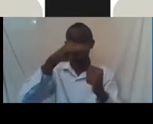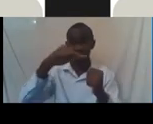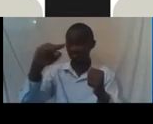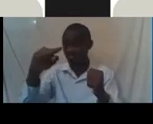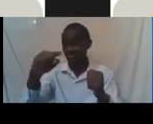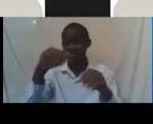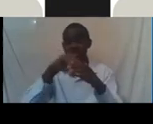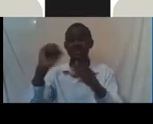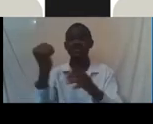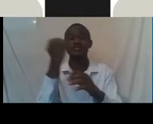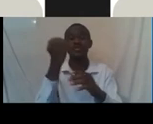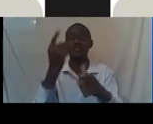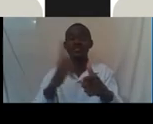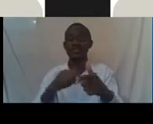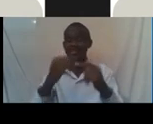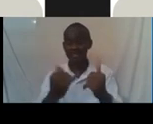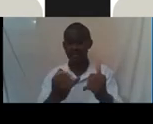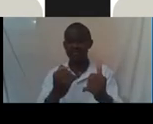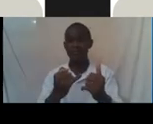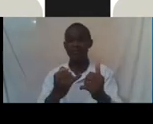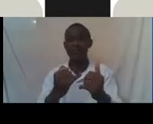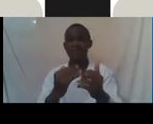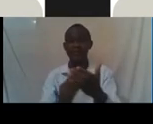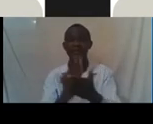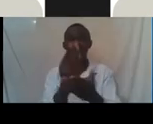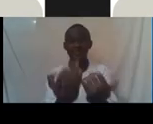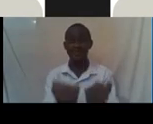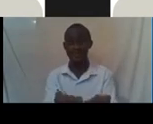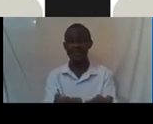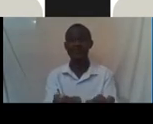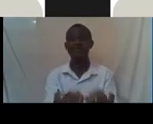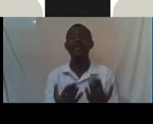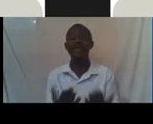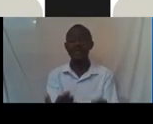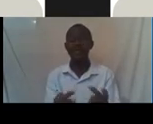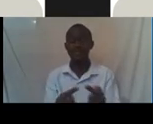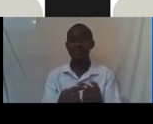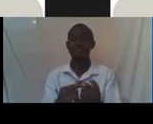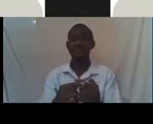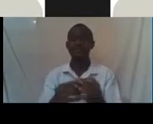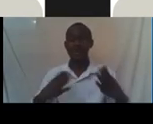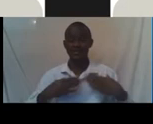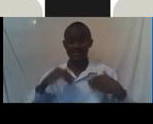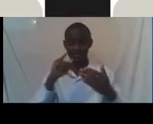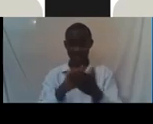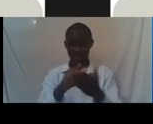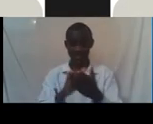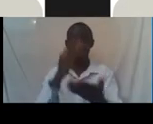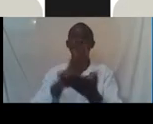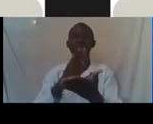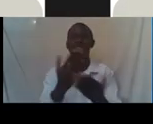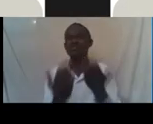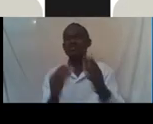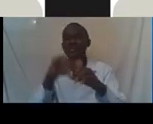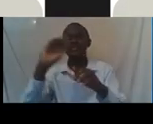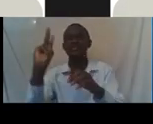ends justify the means. So we need to accept that reality that while as Kenyans we may want to have